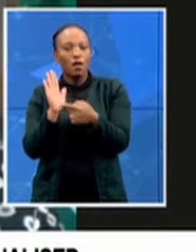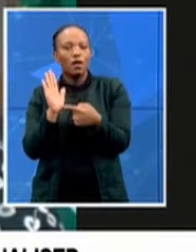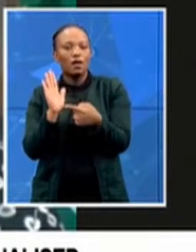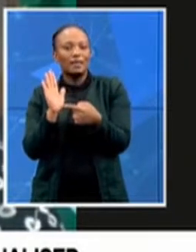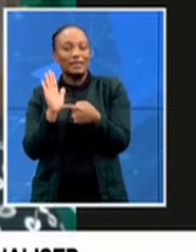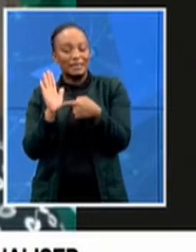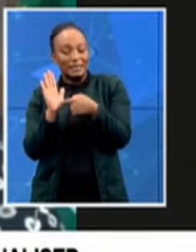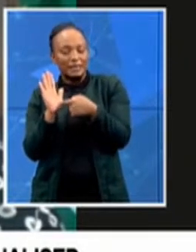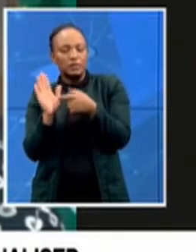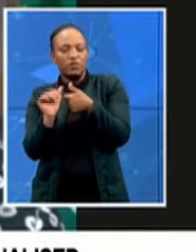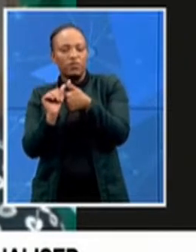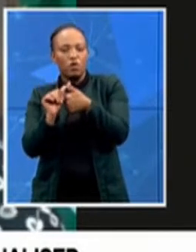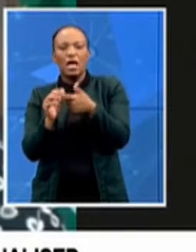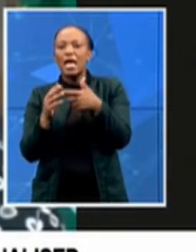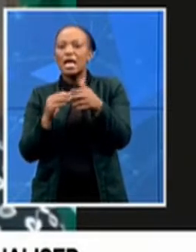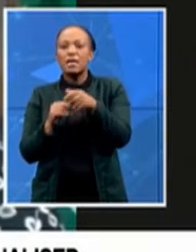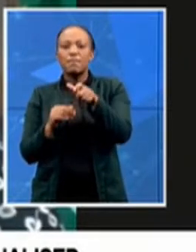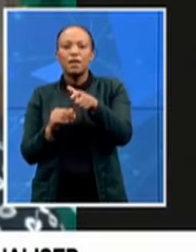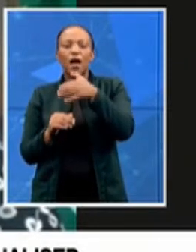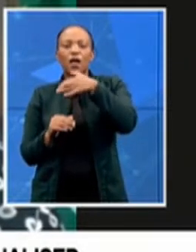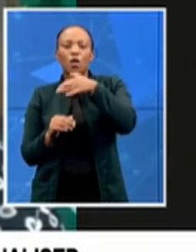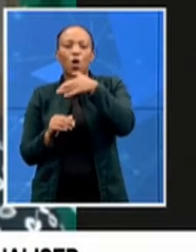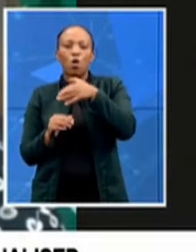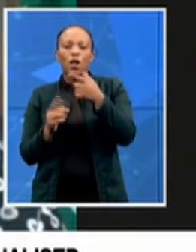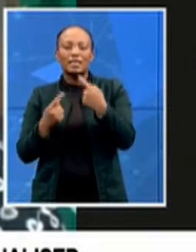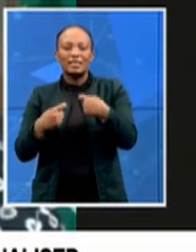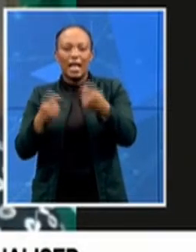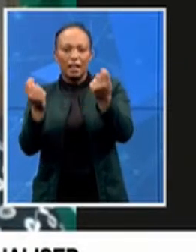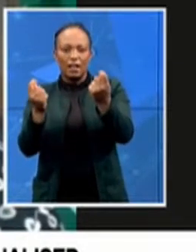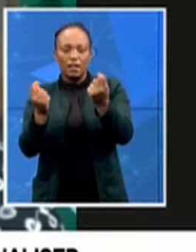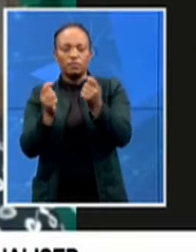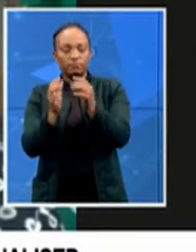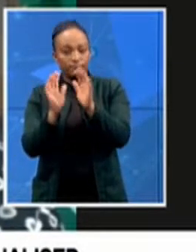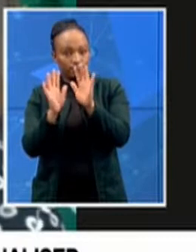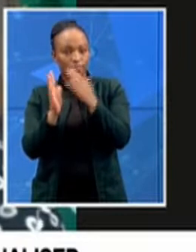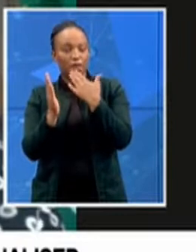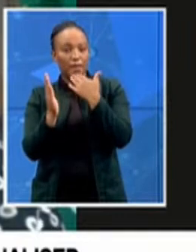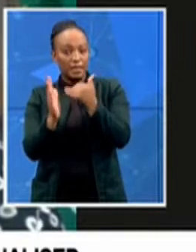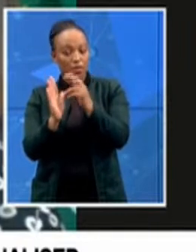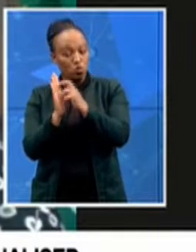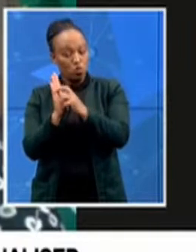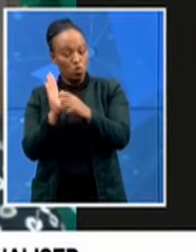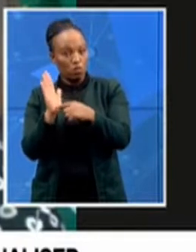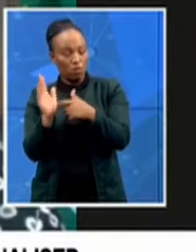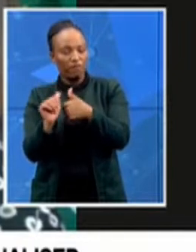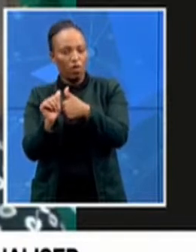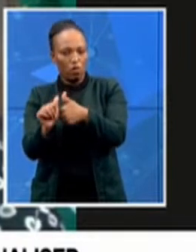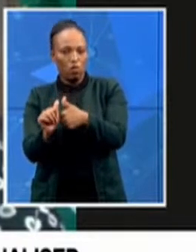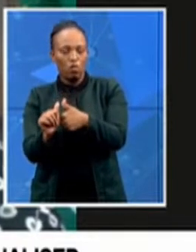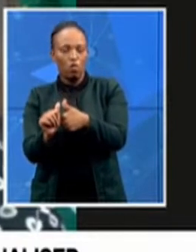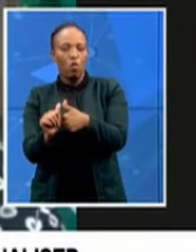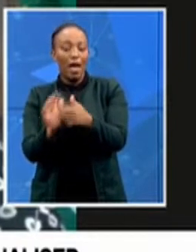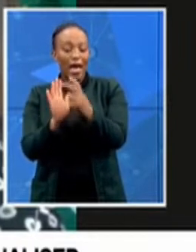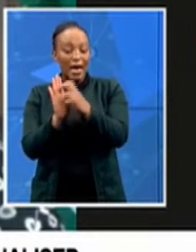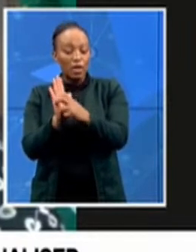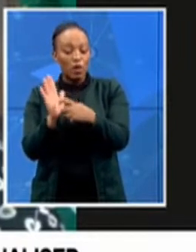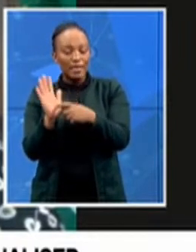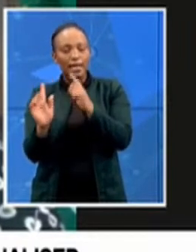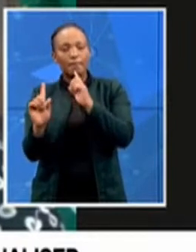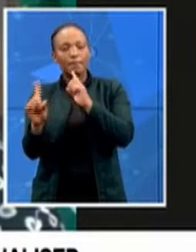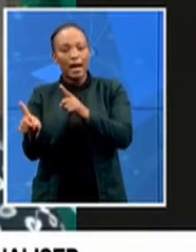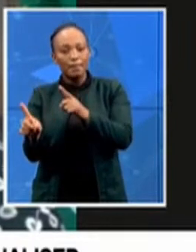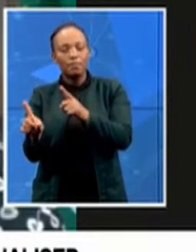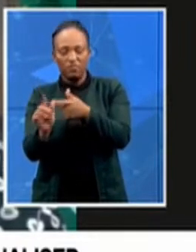please observe what has been issued in terms of the regulations. This you will be doing by preserving this